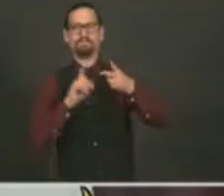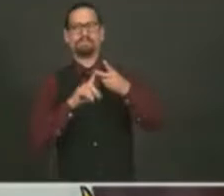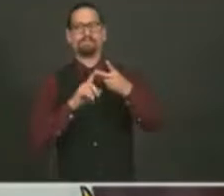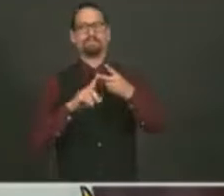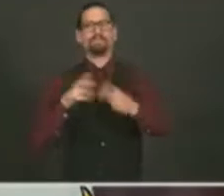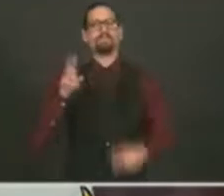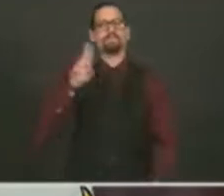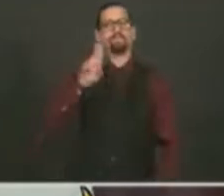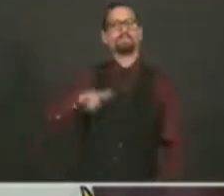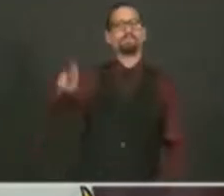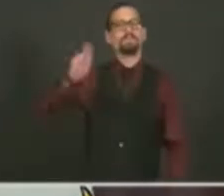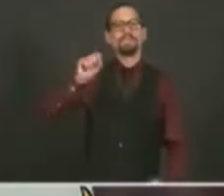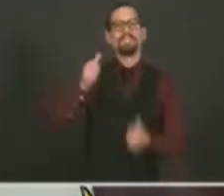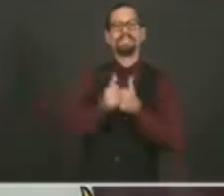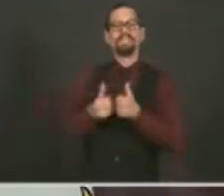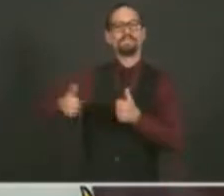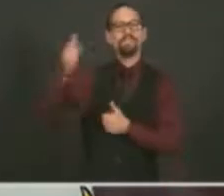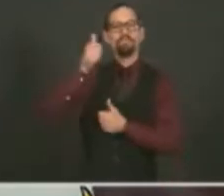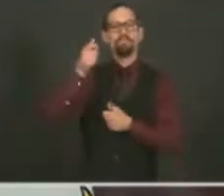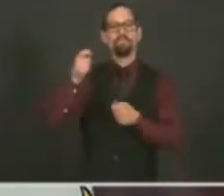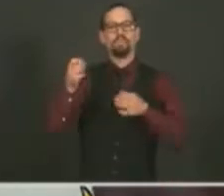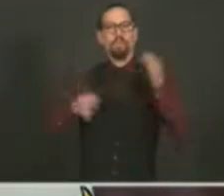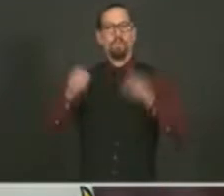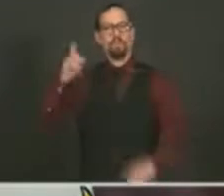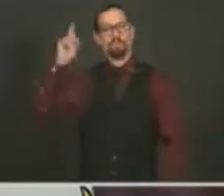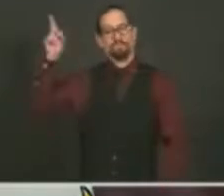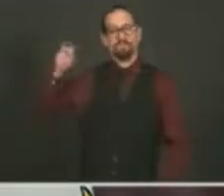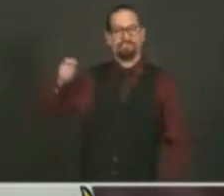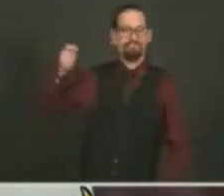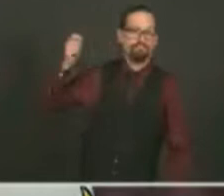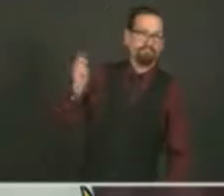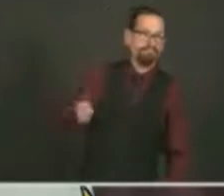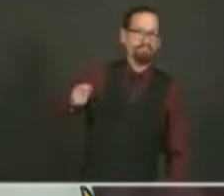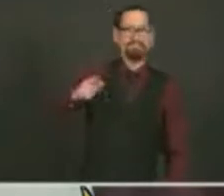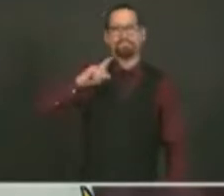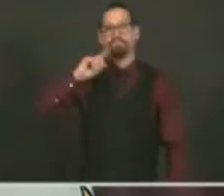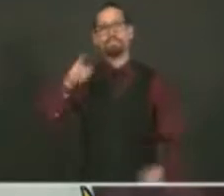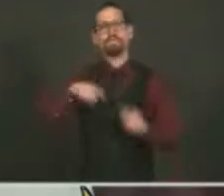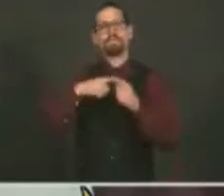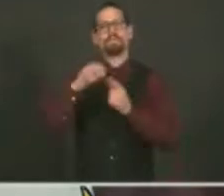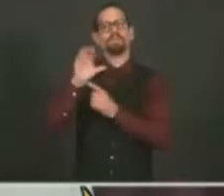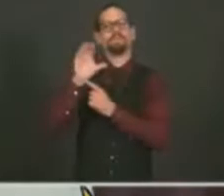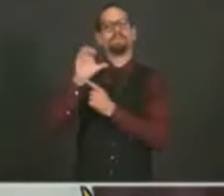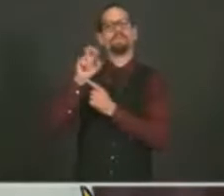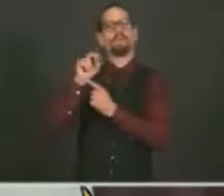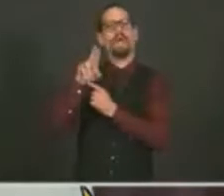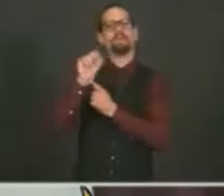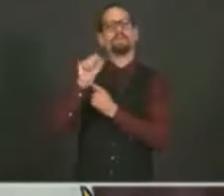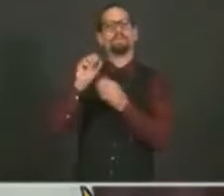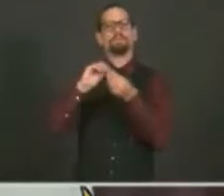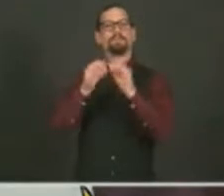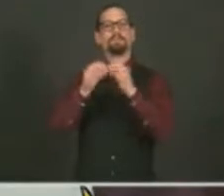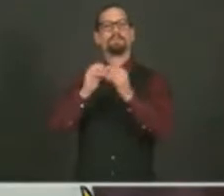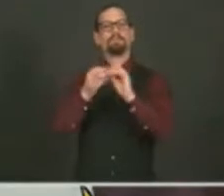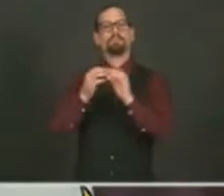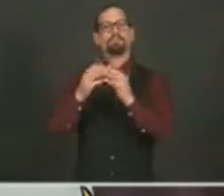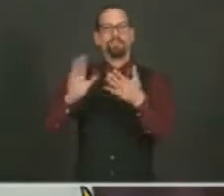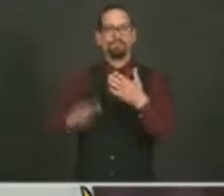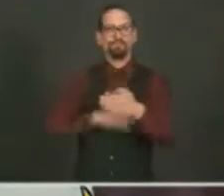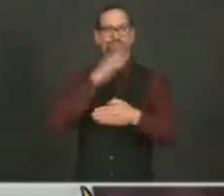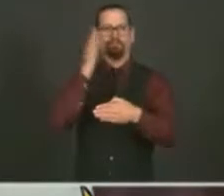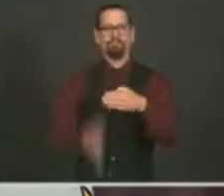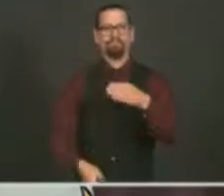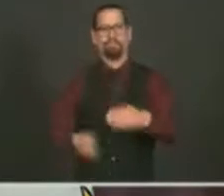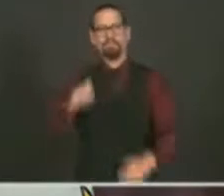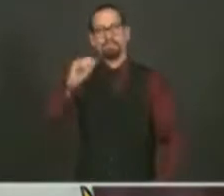will stop tomorrow. I think that's a wrong-headed decision, and it's regrettable. It is, however, what